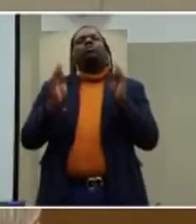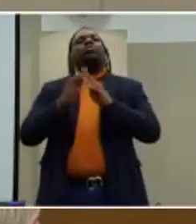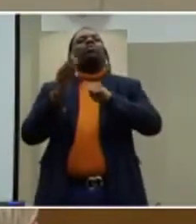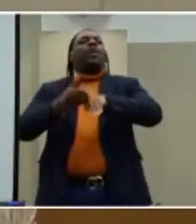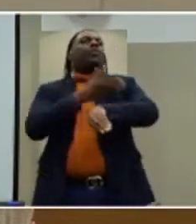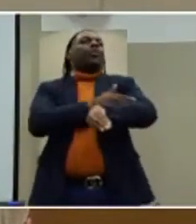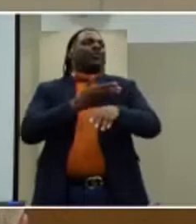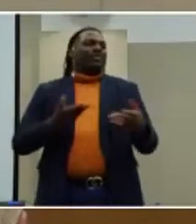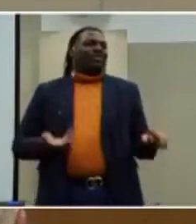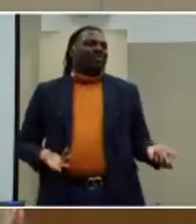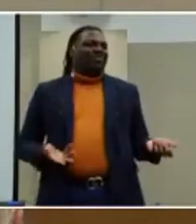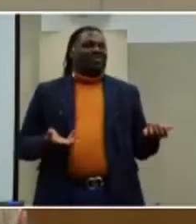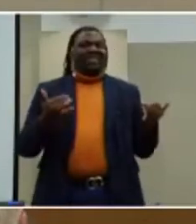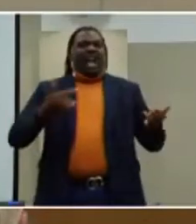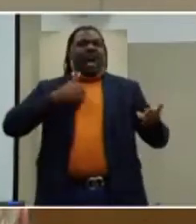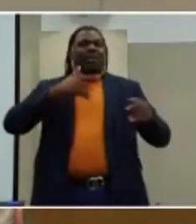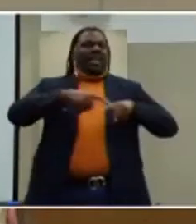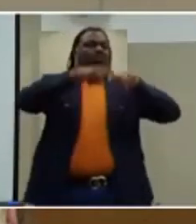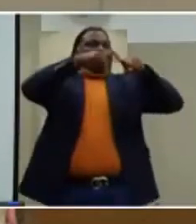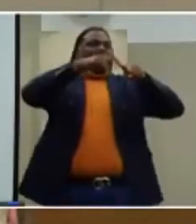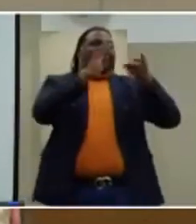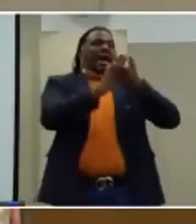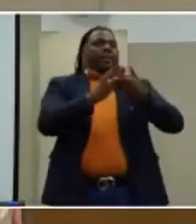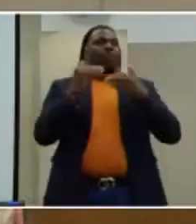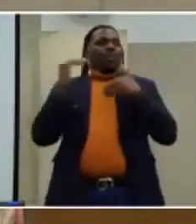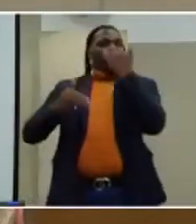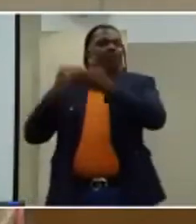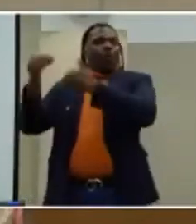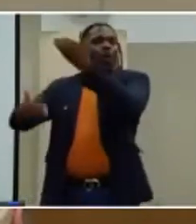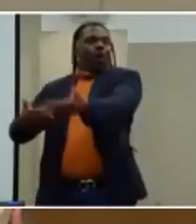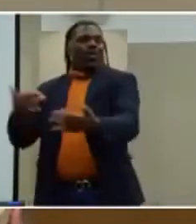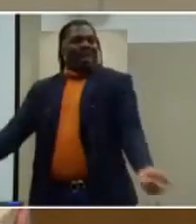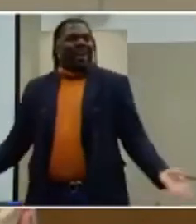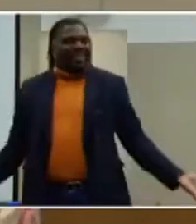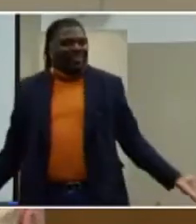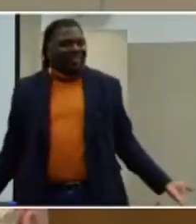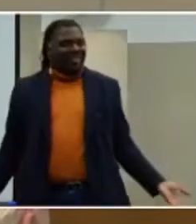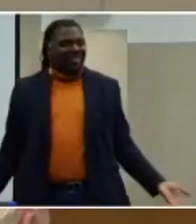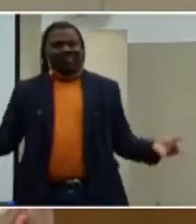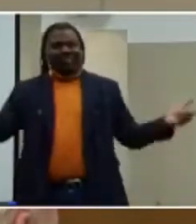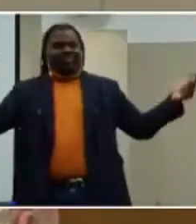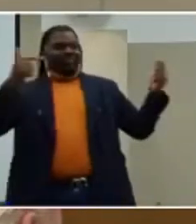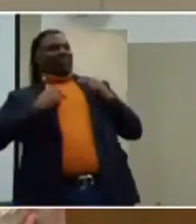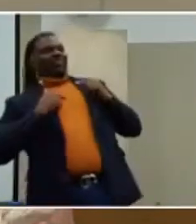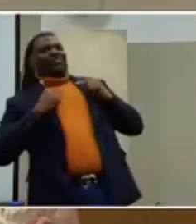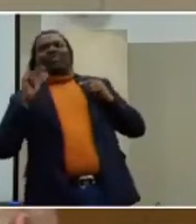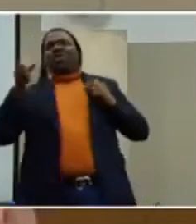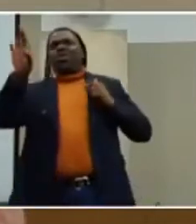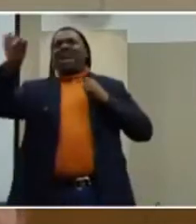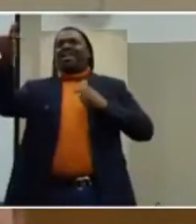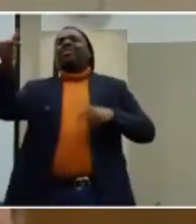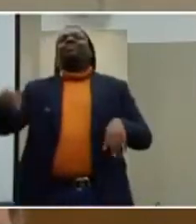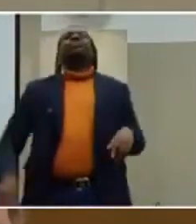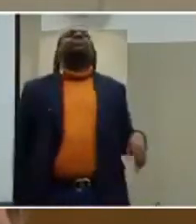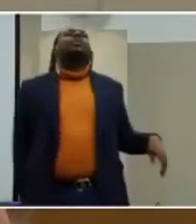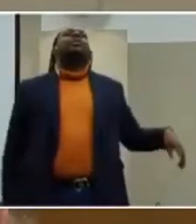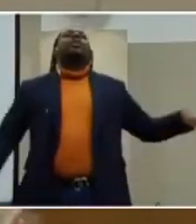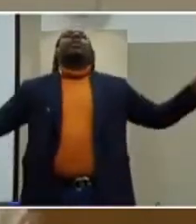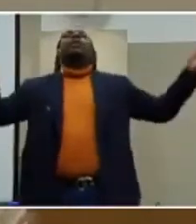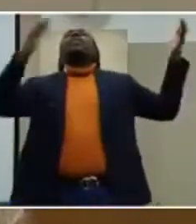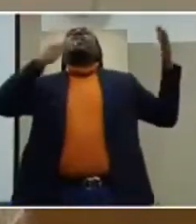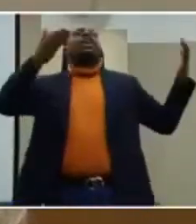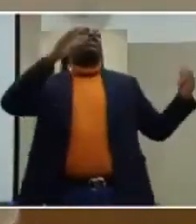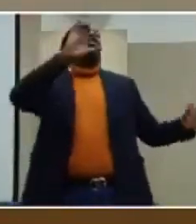that, I would like to stop and move forward on the agenda. Greg, I guess I'll send it back to you. Thank you very much,